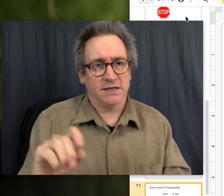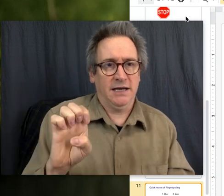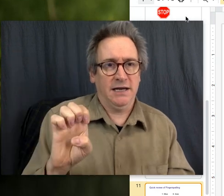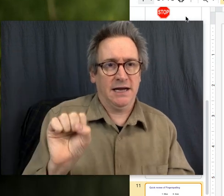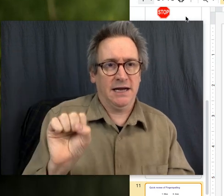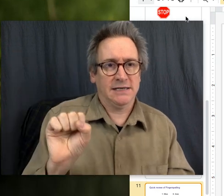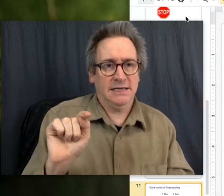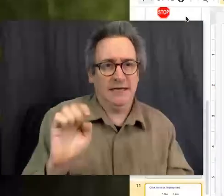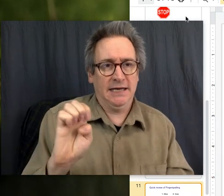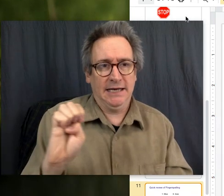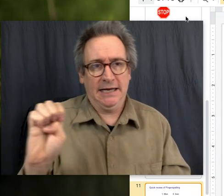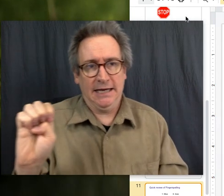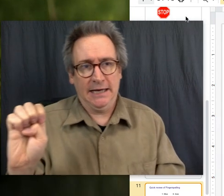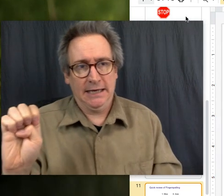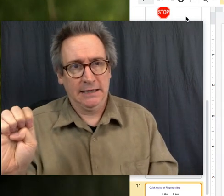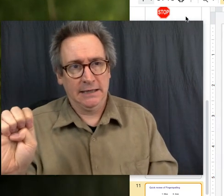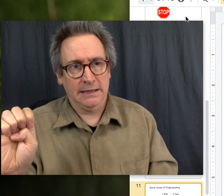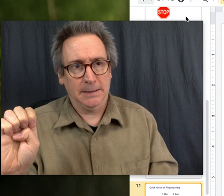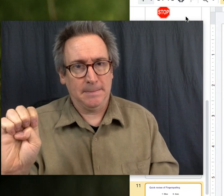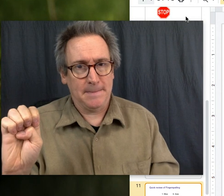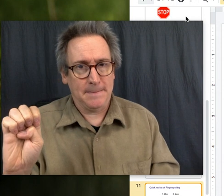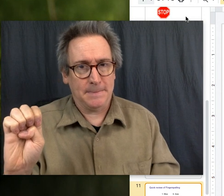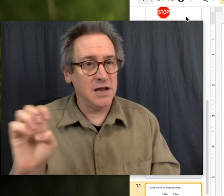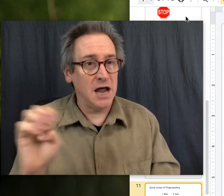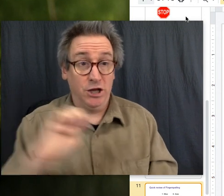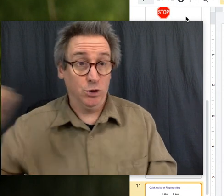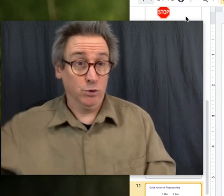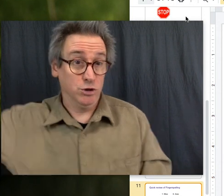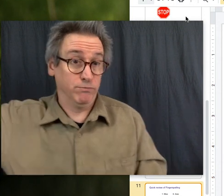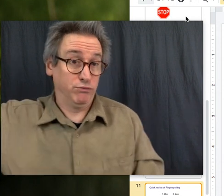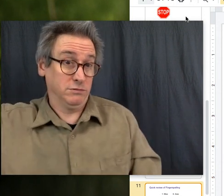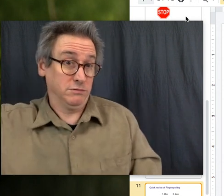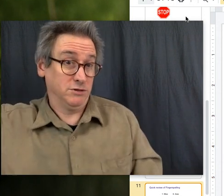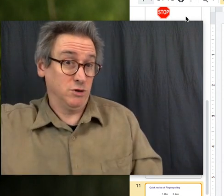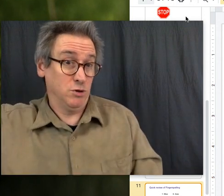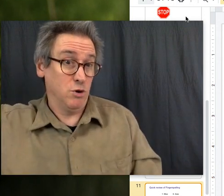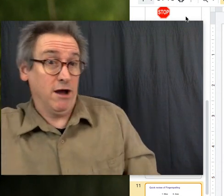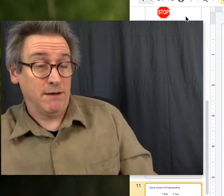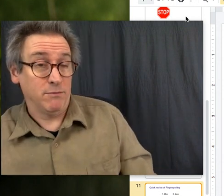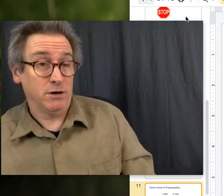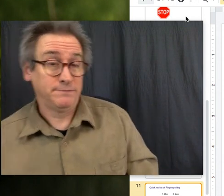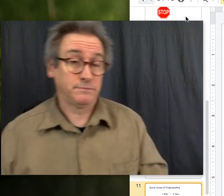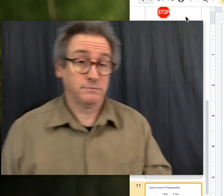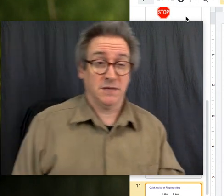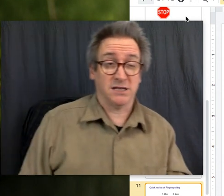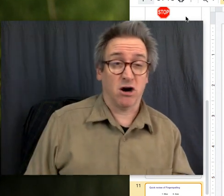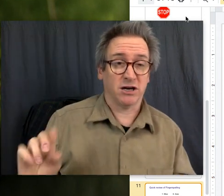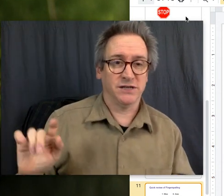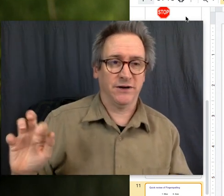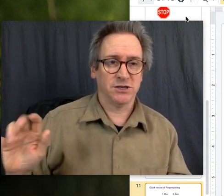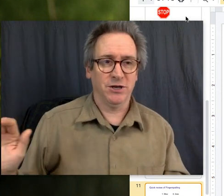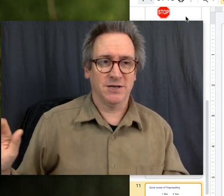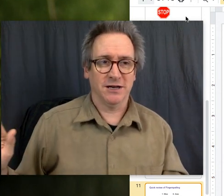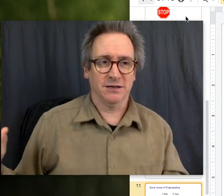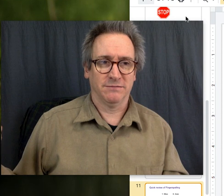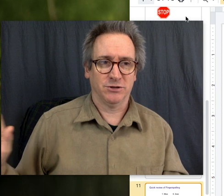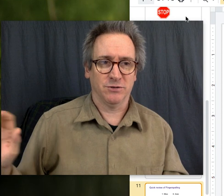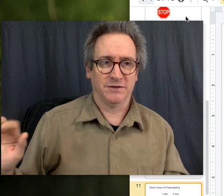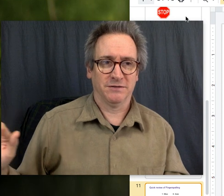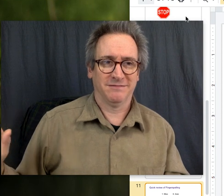side. E-S-T-E-E. Not huge. Don't go way off camera. It's hard because fingerspelling you